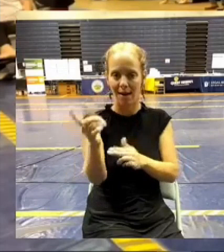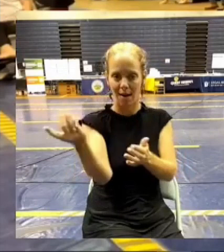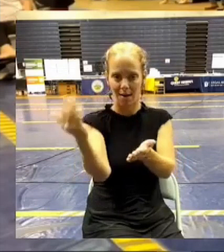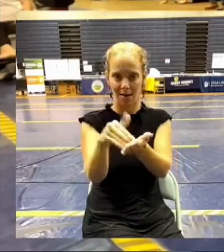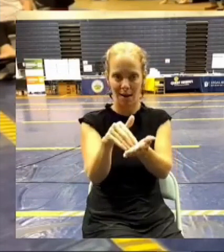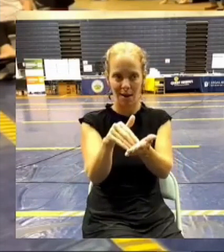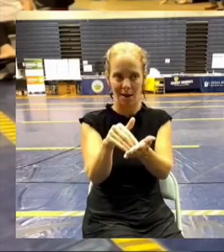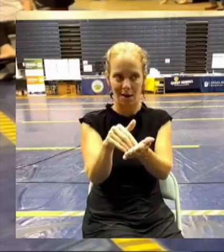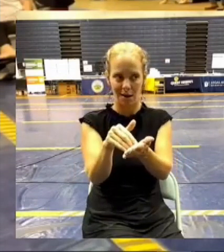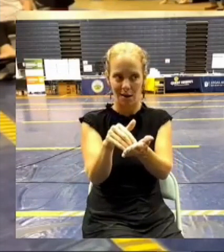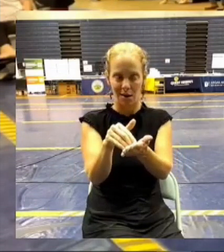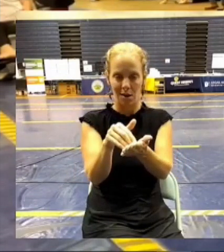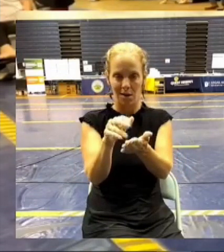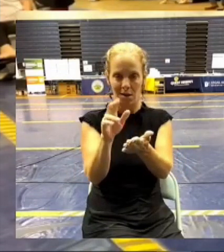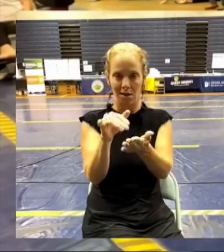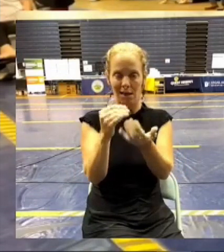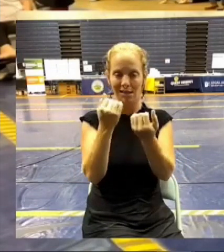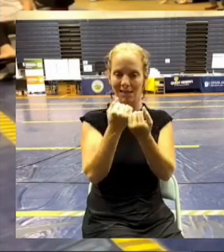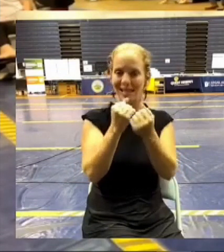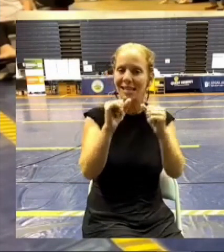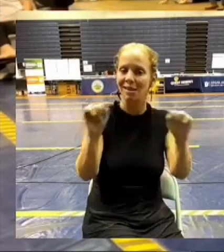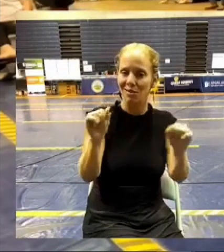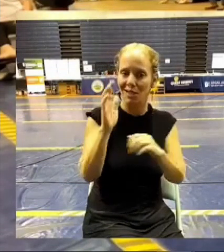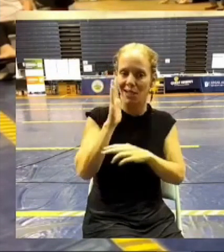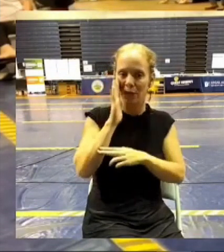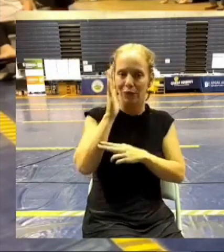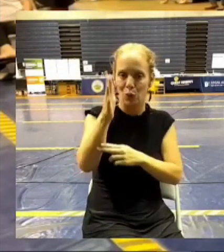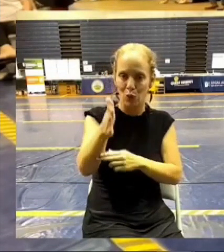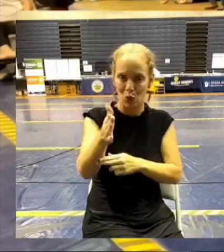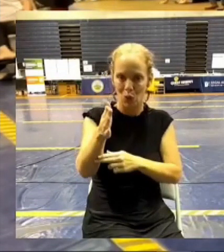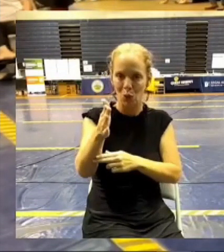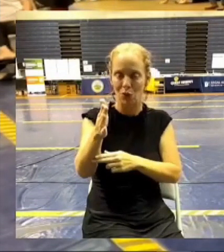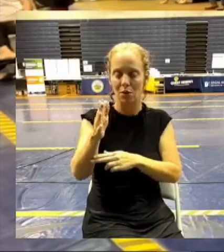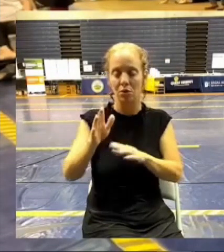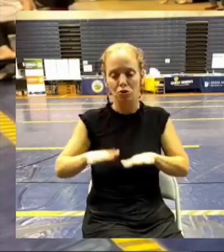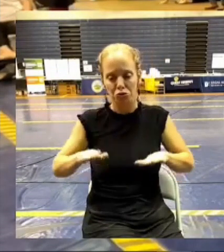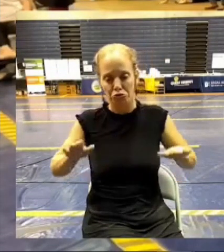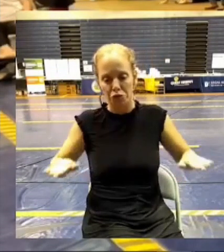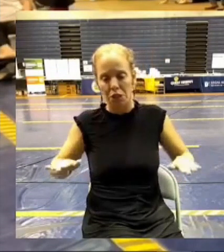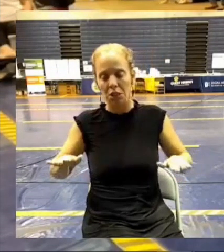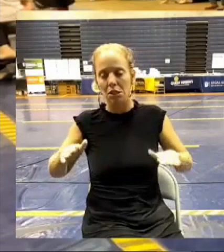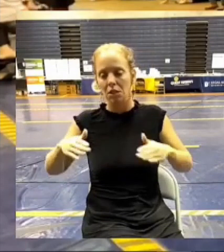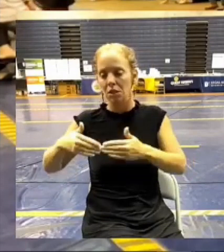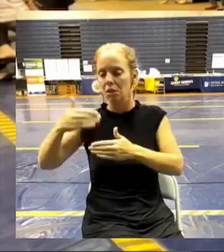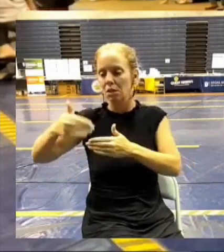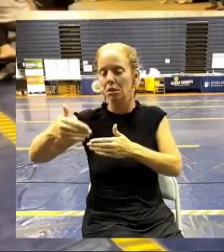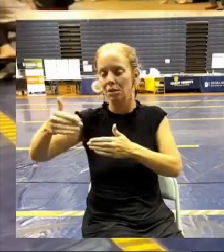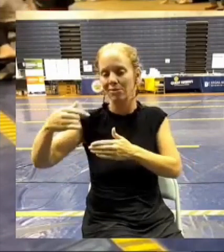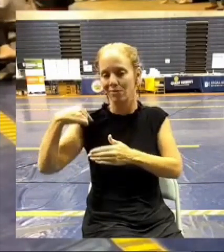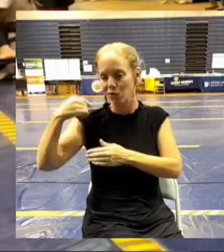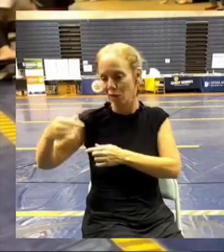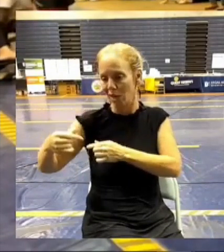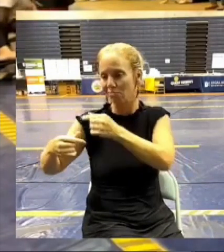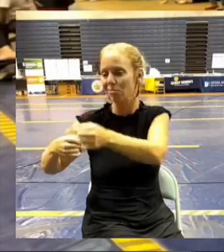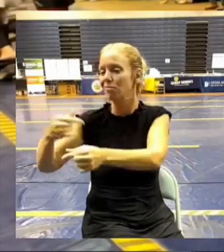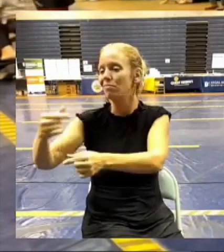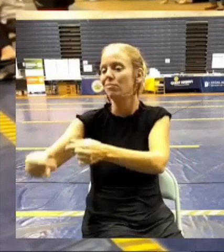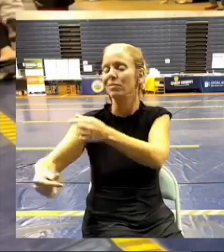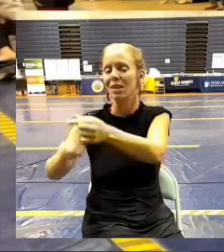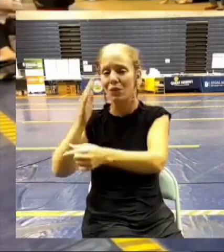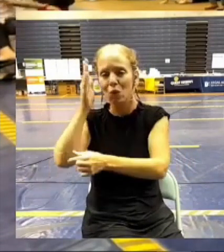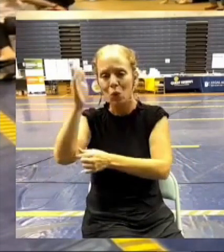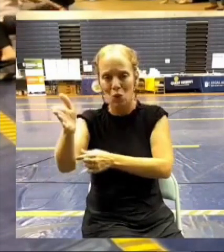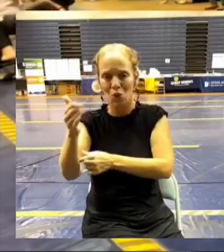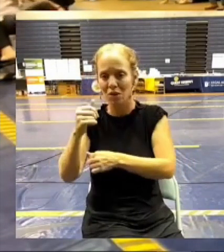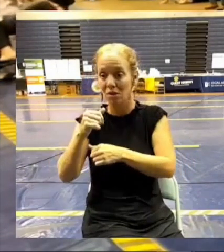Lahaina at the safety and the future of our kids, our grandkids, and our unborn